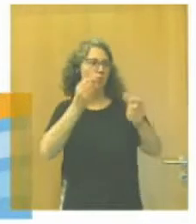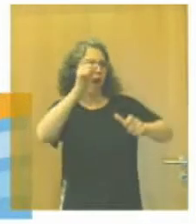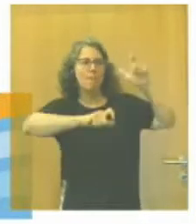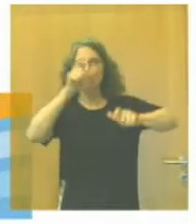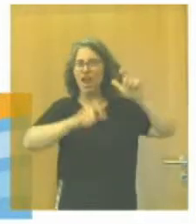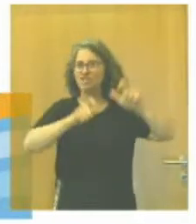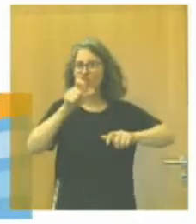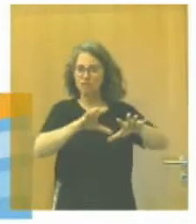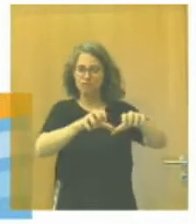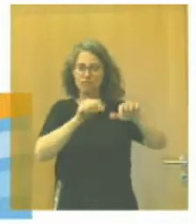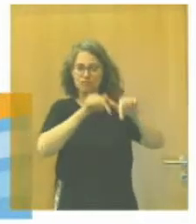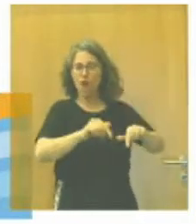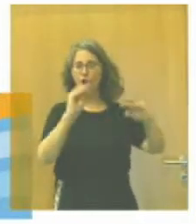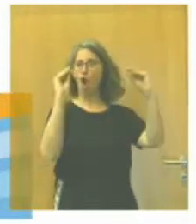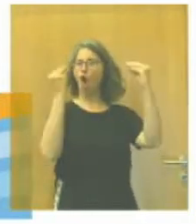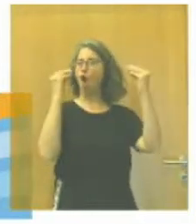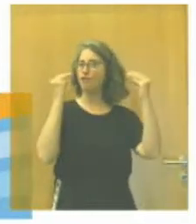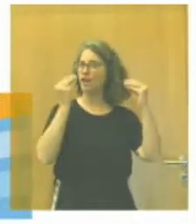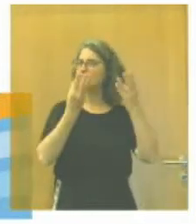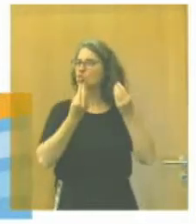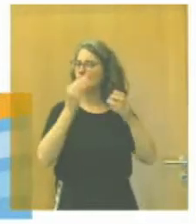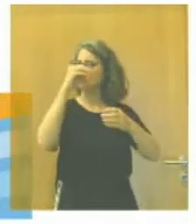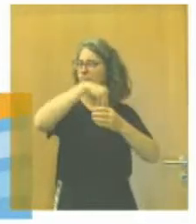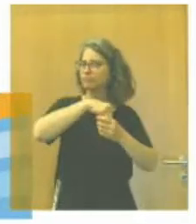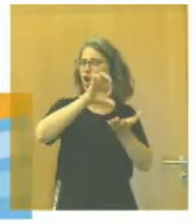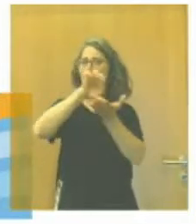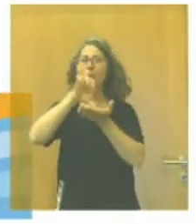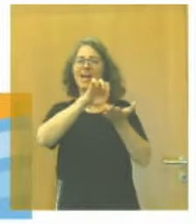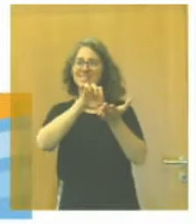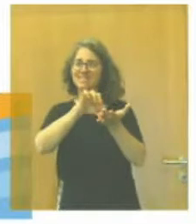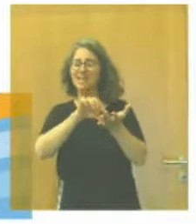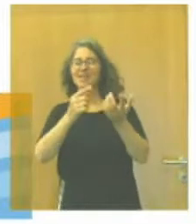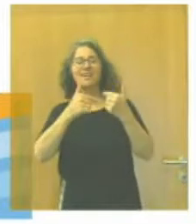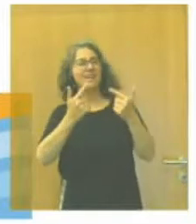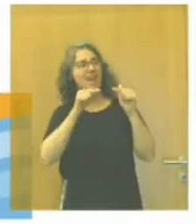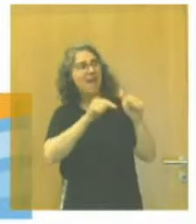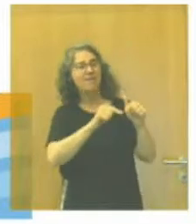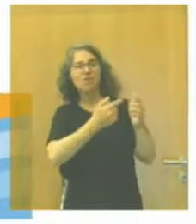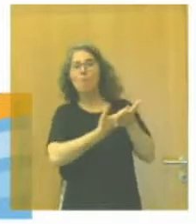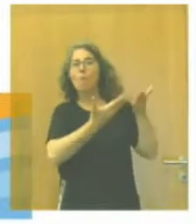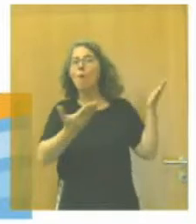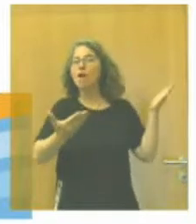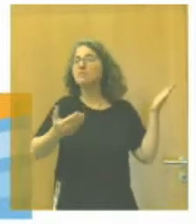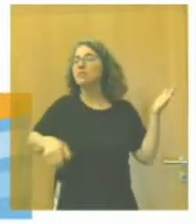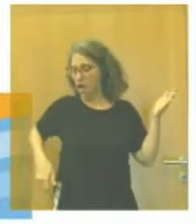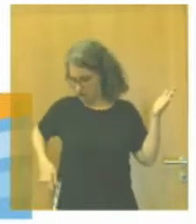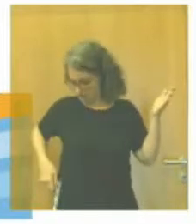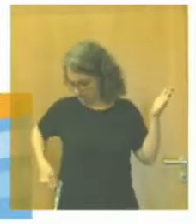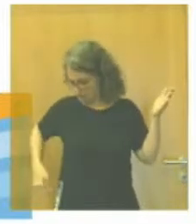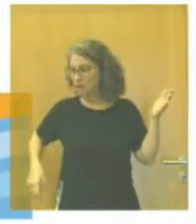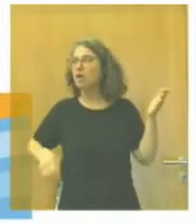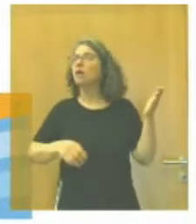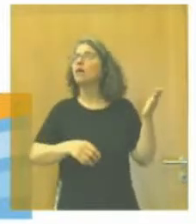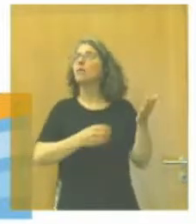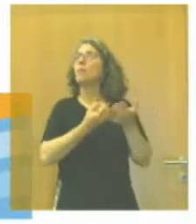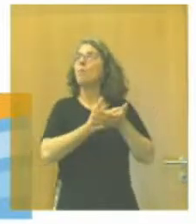that captured much of what we want to understand across the world. We looked at the needs for